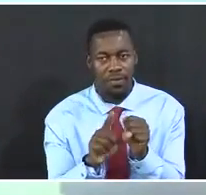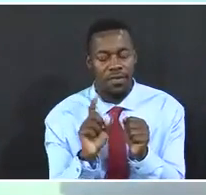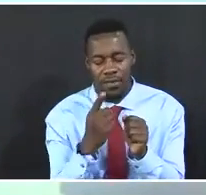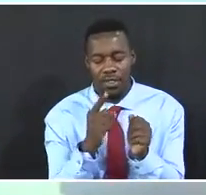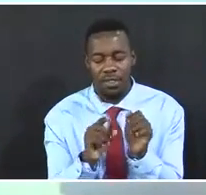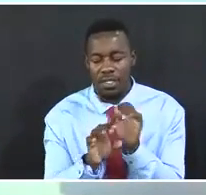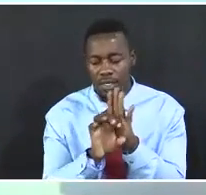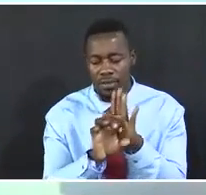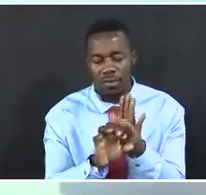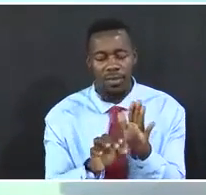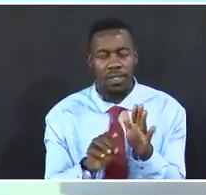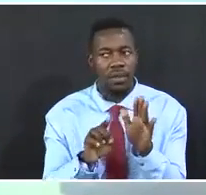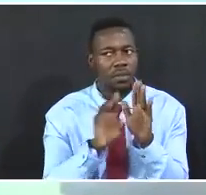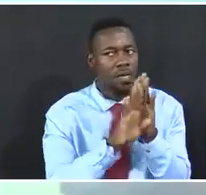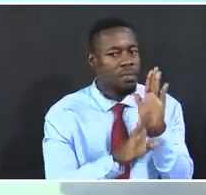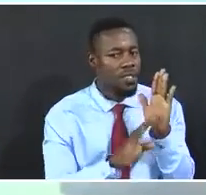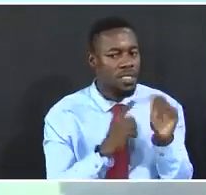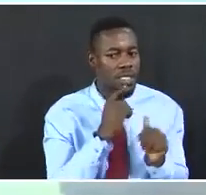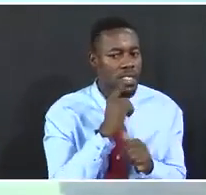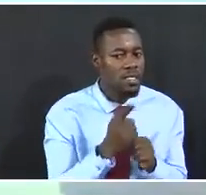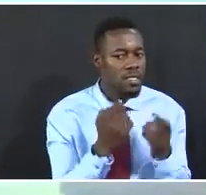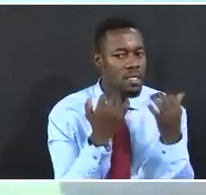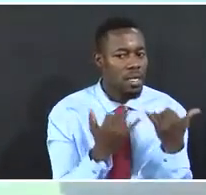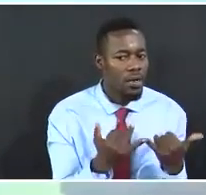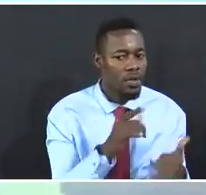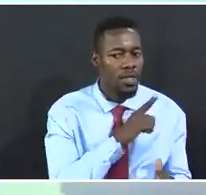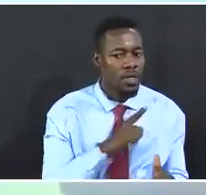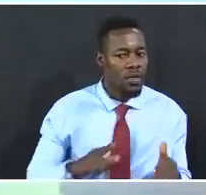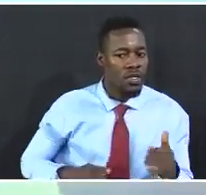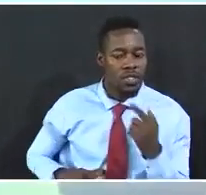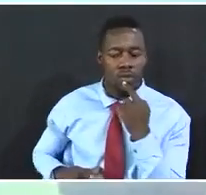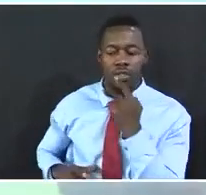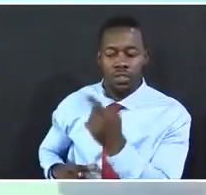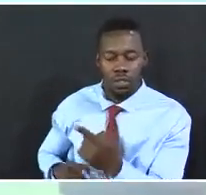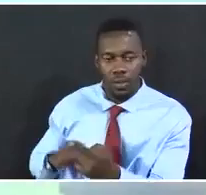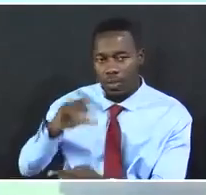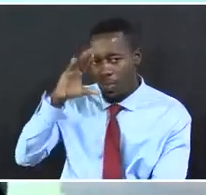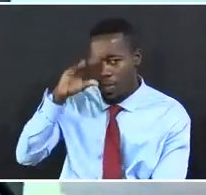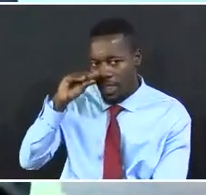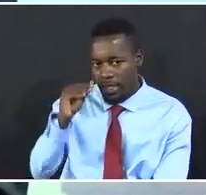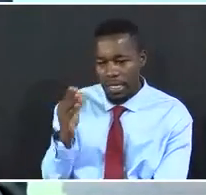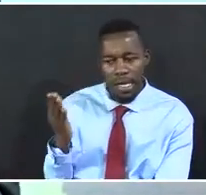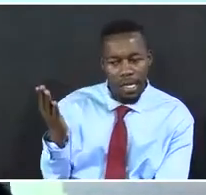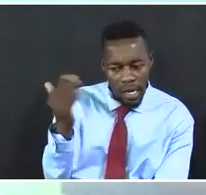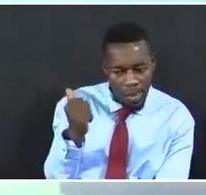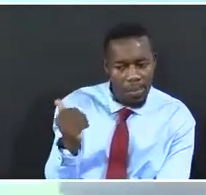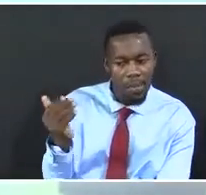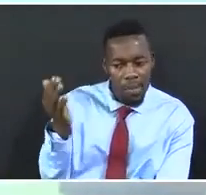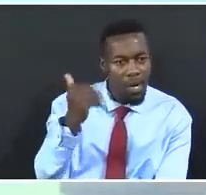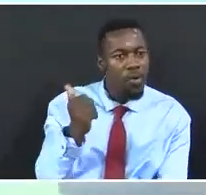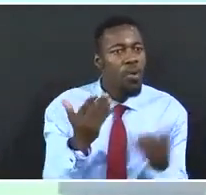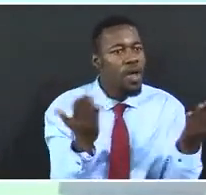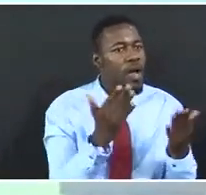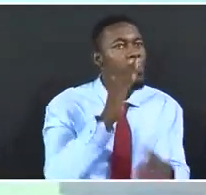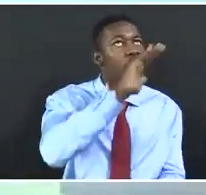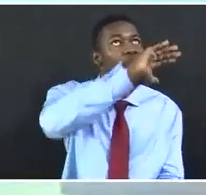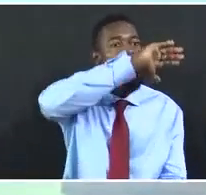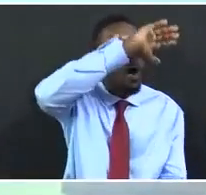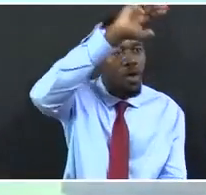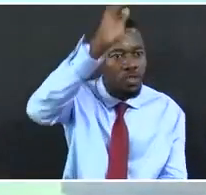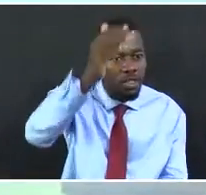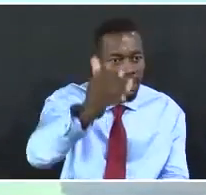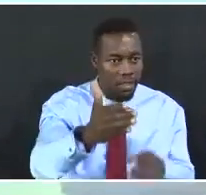it says, now the Lord said to Moses, come up to me on the mountain